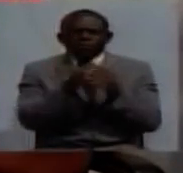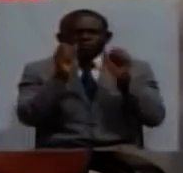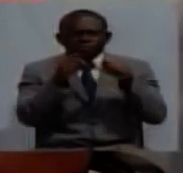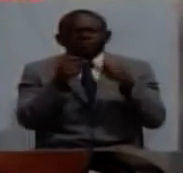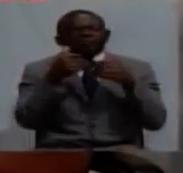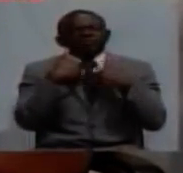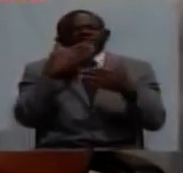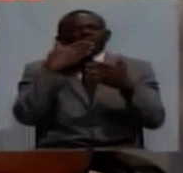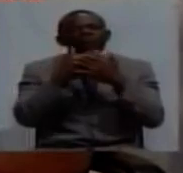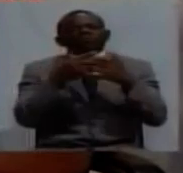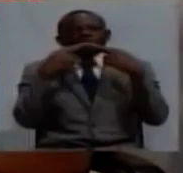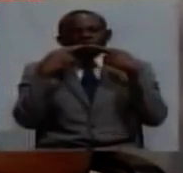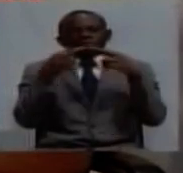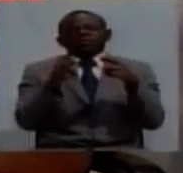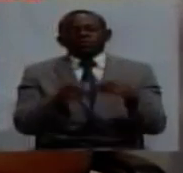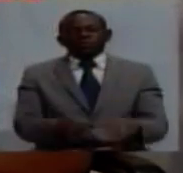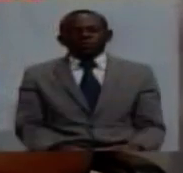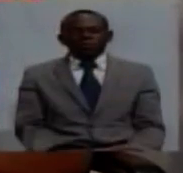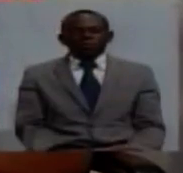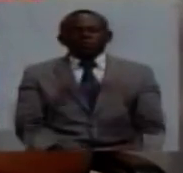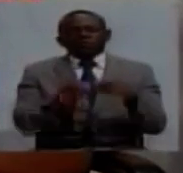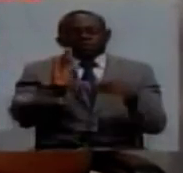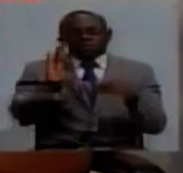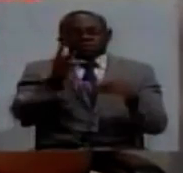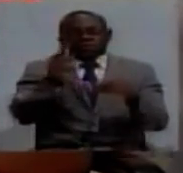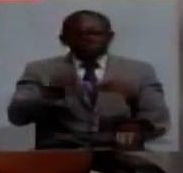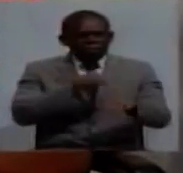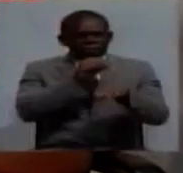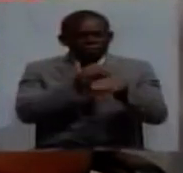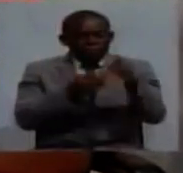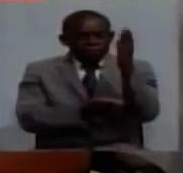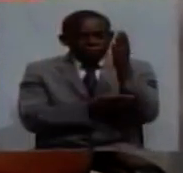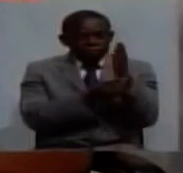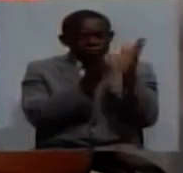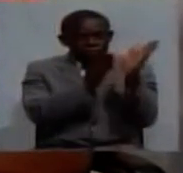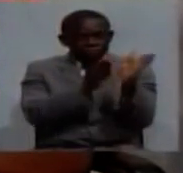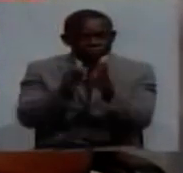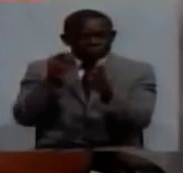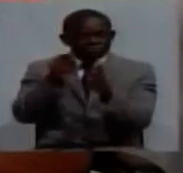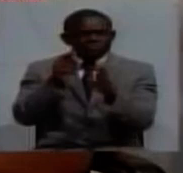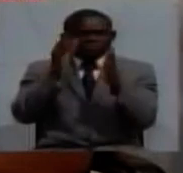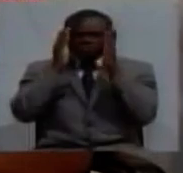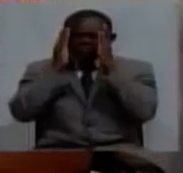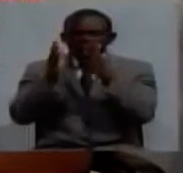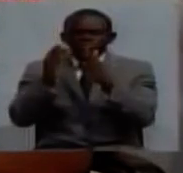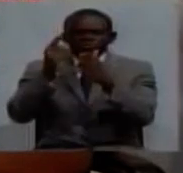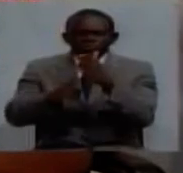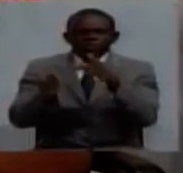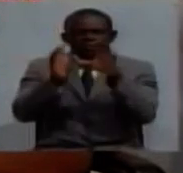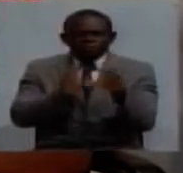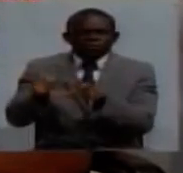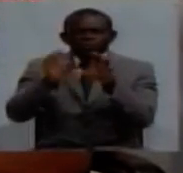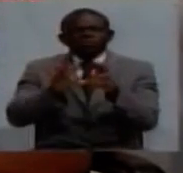the emphasis now in the 7th National Development Plan is not so much the activities, it's the outcome. What will success look